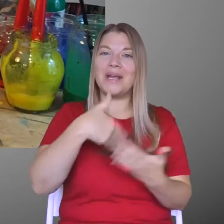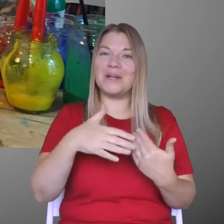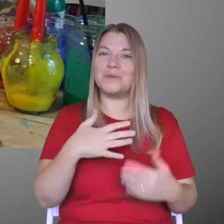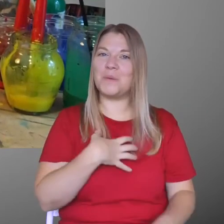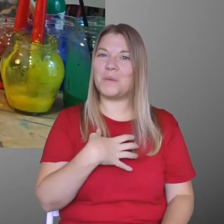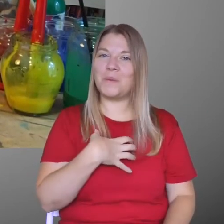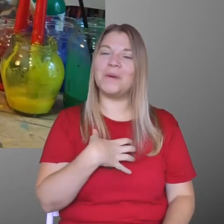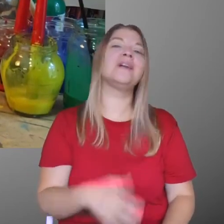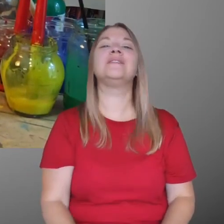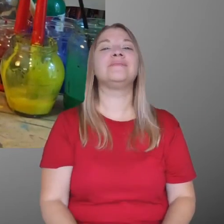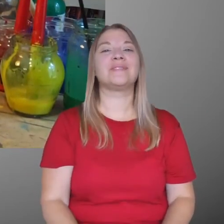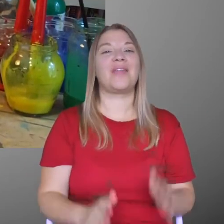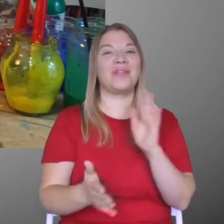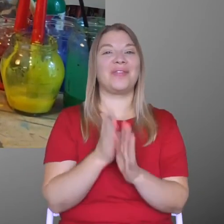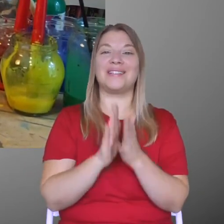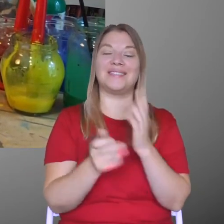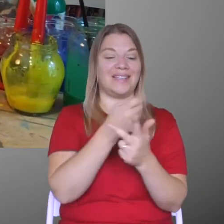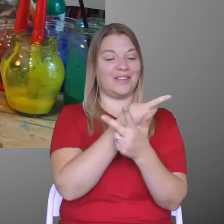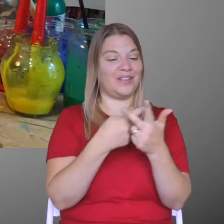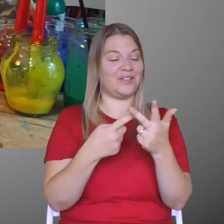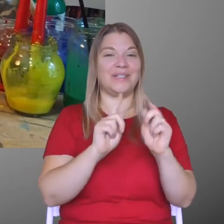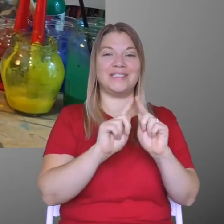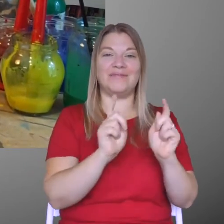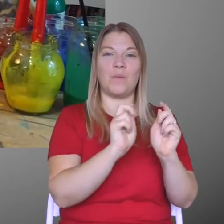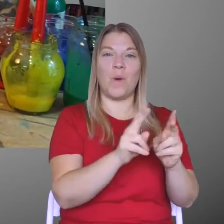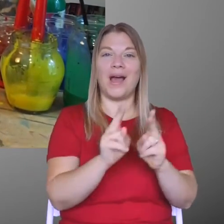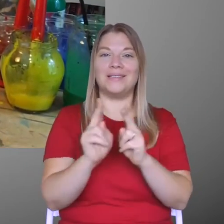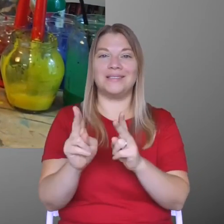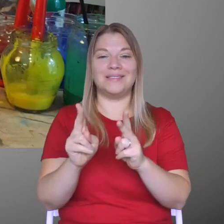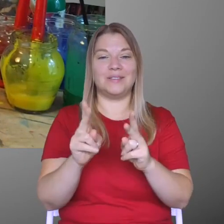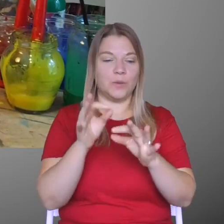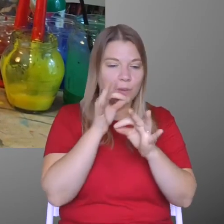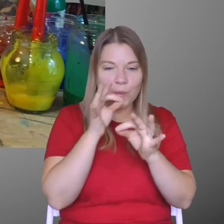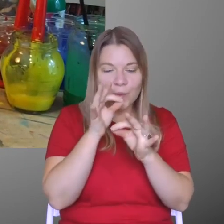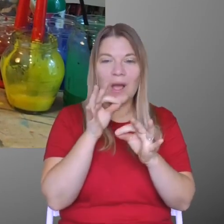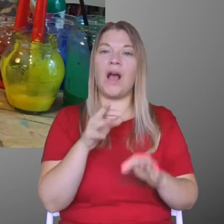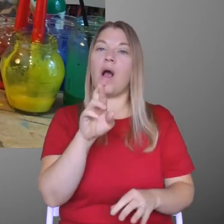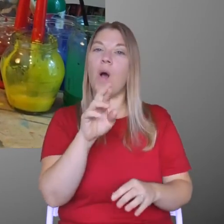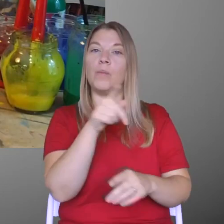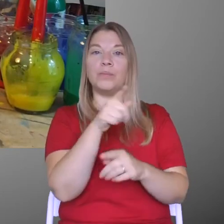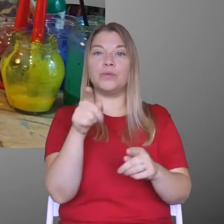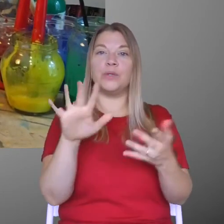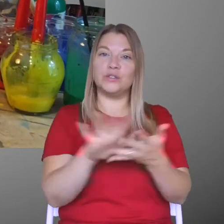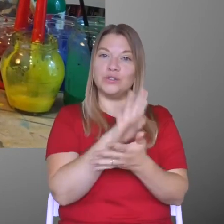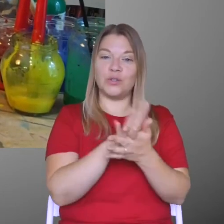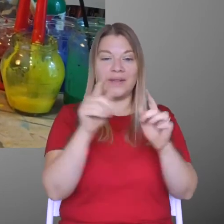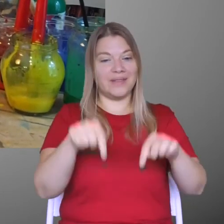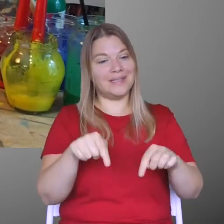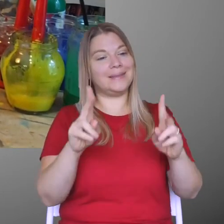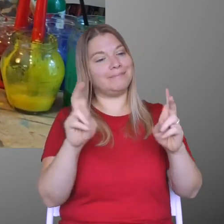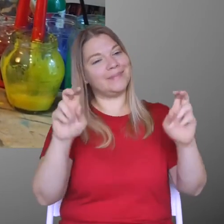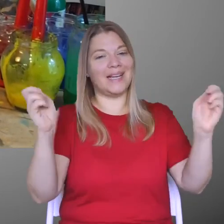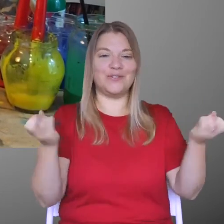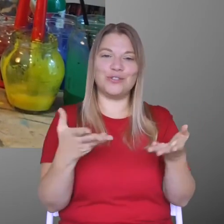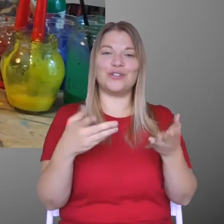So that's us tried all these different ways. I hope you have enjoyed this introduction to ink blowing